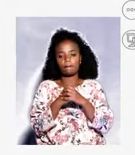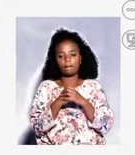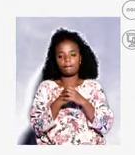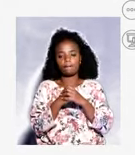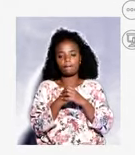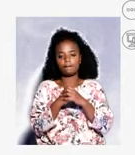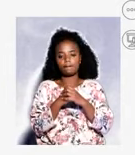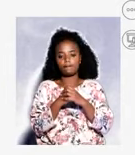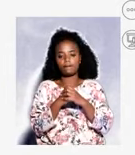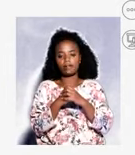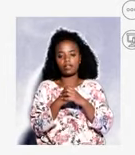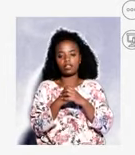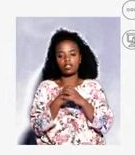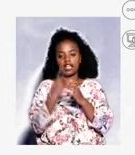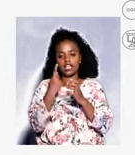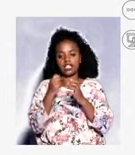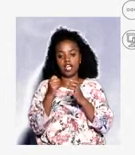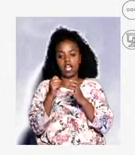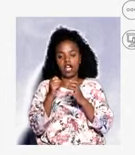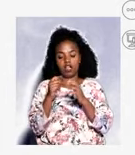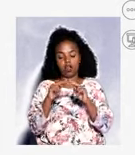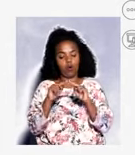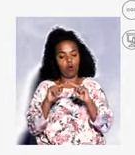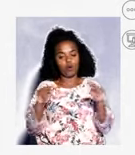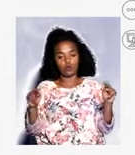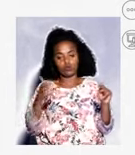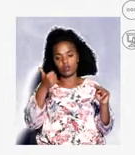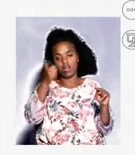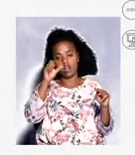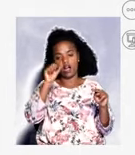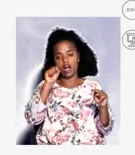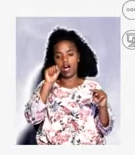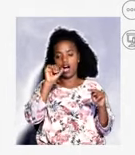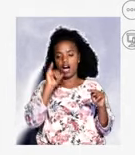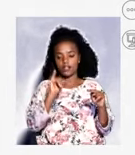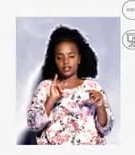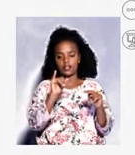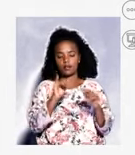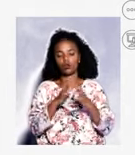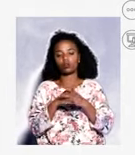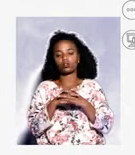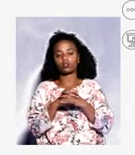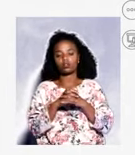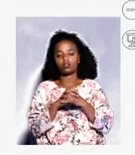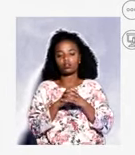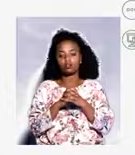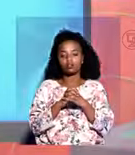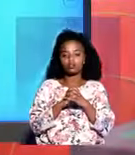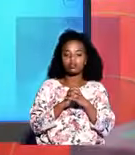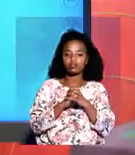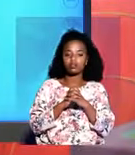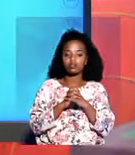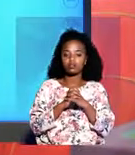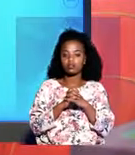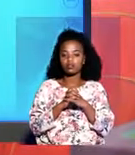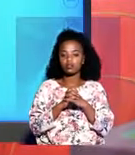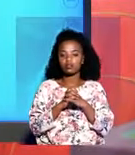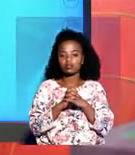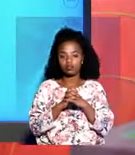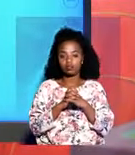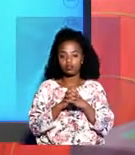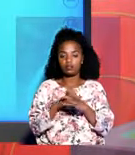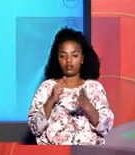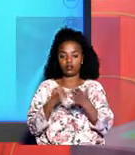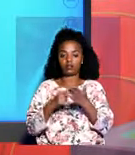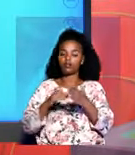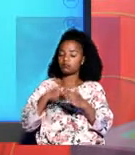Do not intersect this horizontal asymptote. Do not intersect this horizontal asymptote. So, after